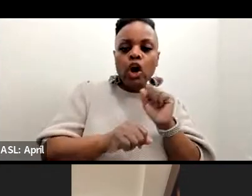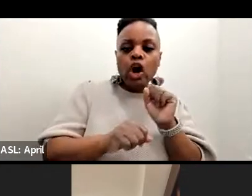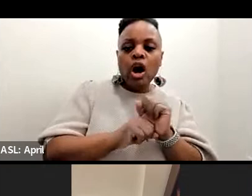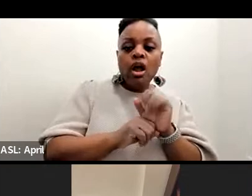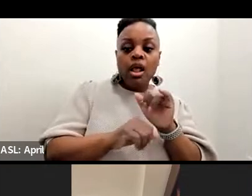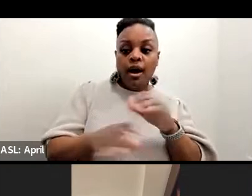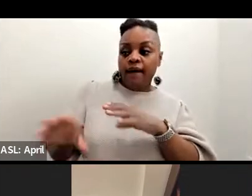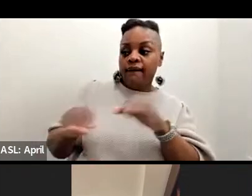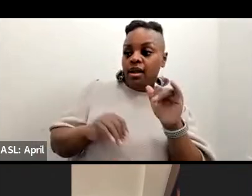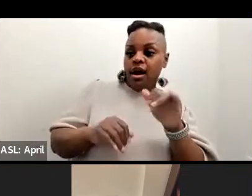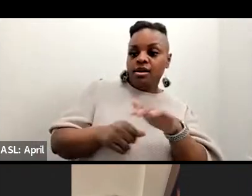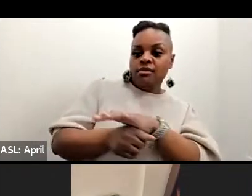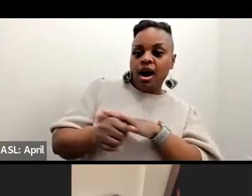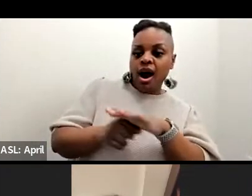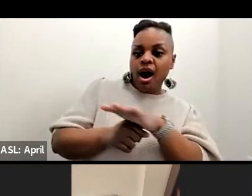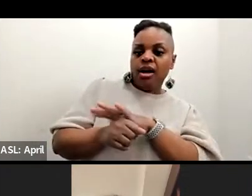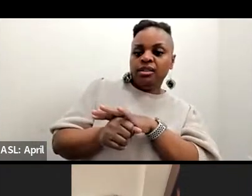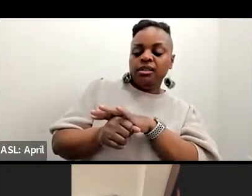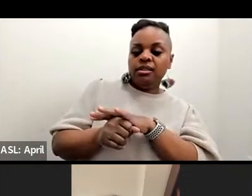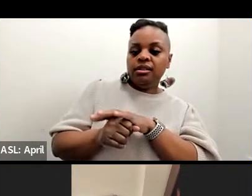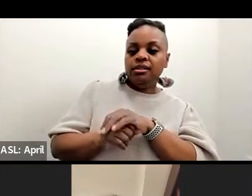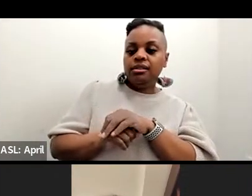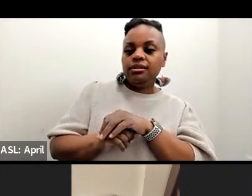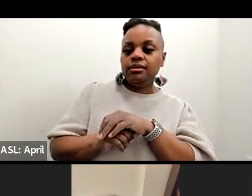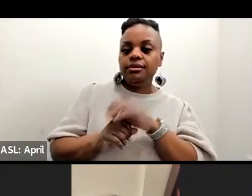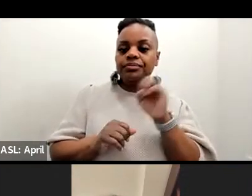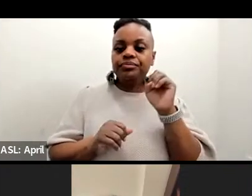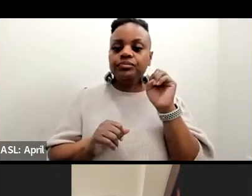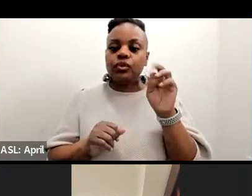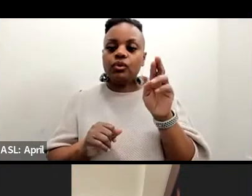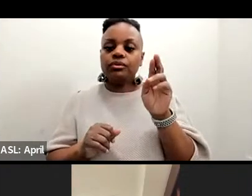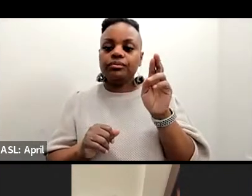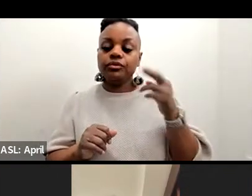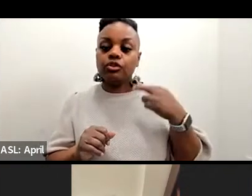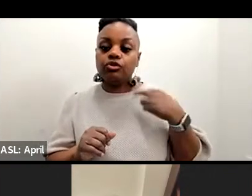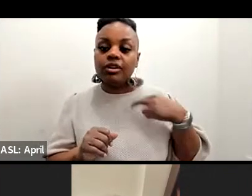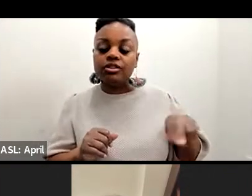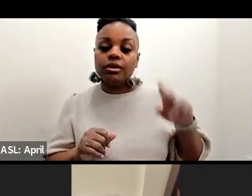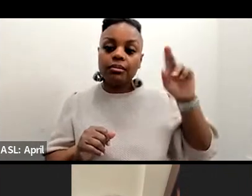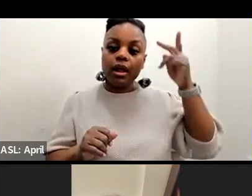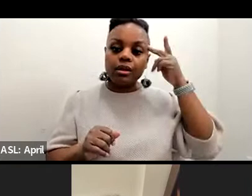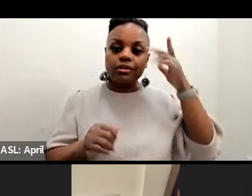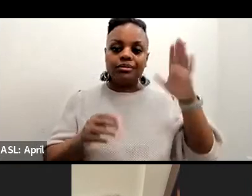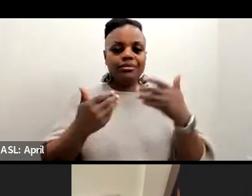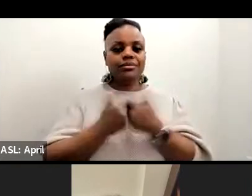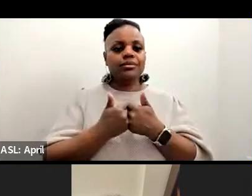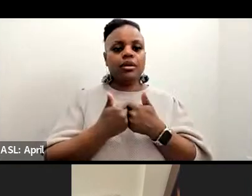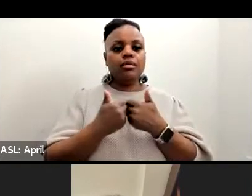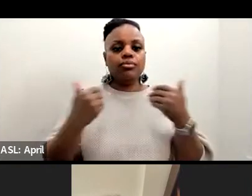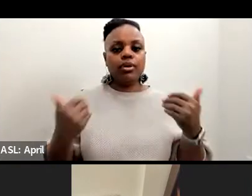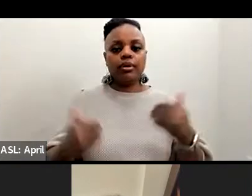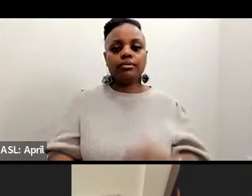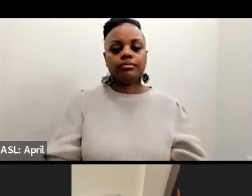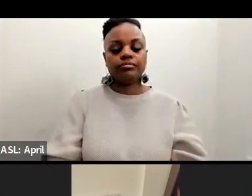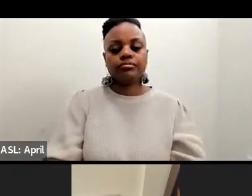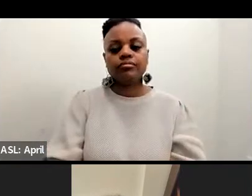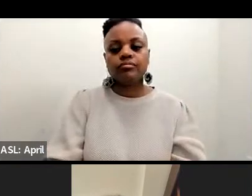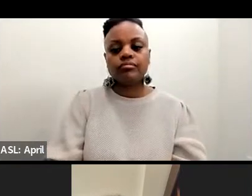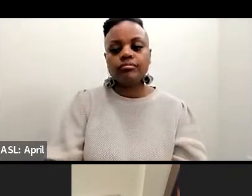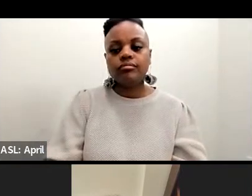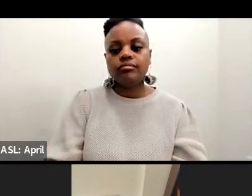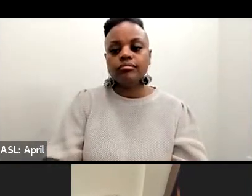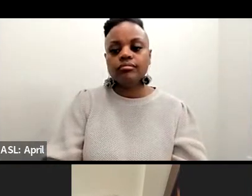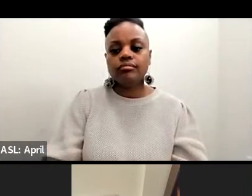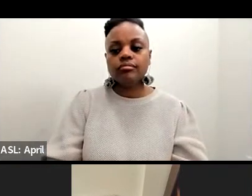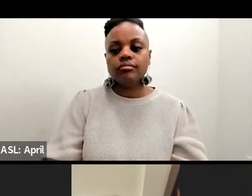really separated their politics from their religion. I'm wondering if how you assess, so maybe you can talk about Brotherhood in exile and what's become of it, but